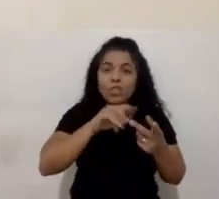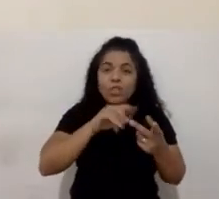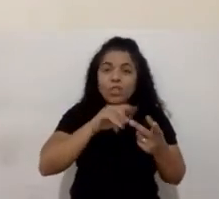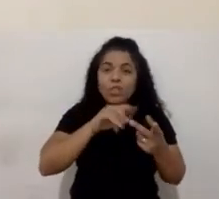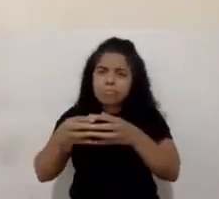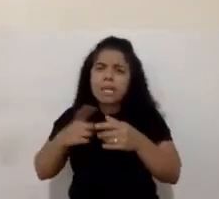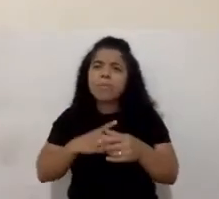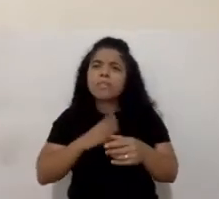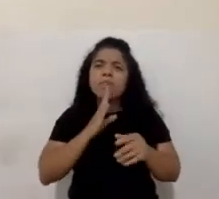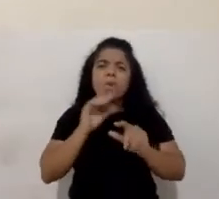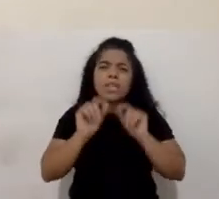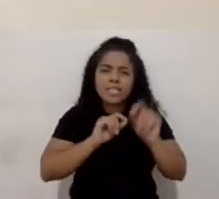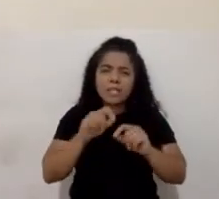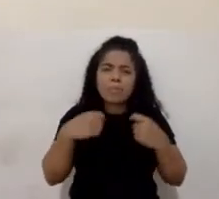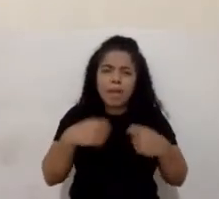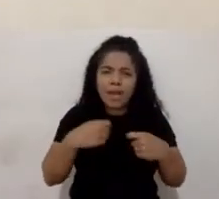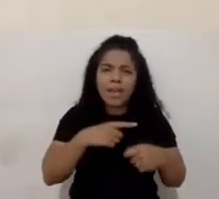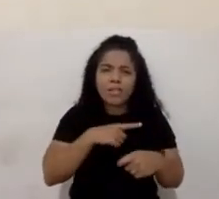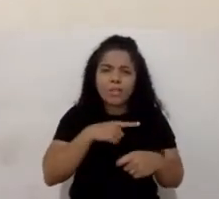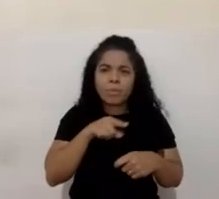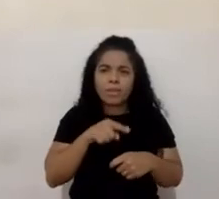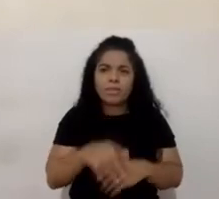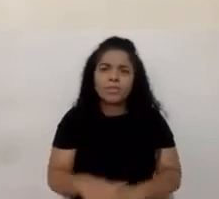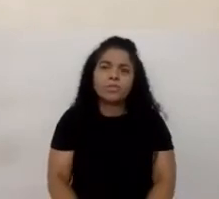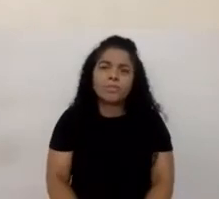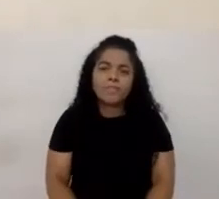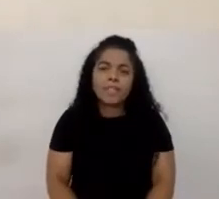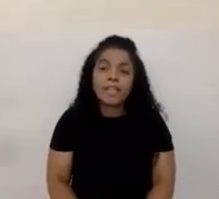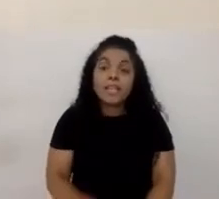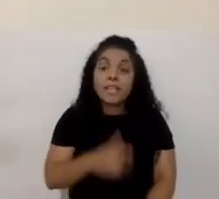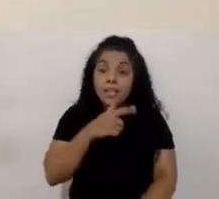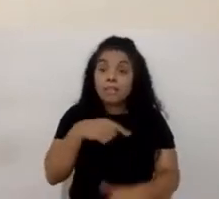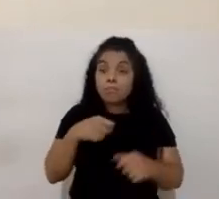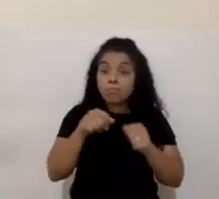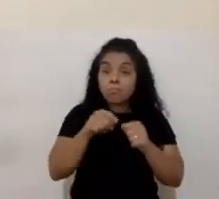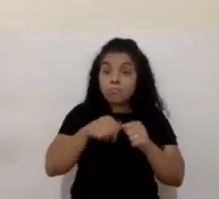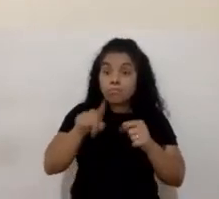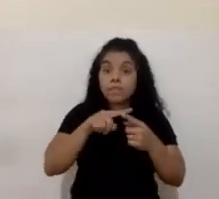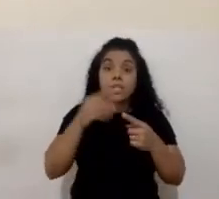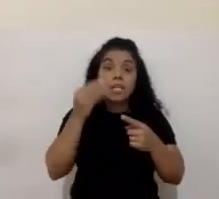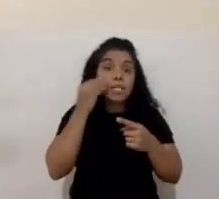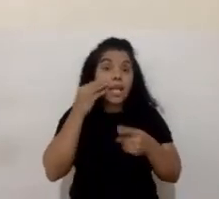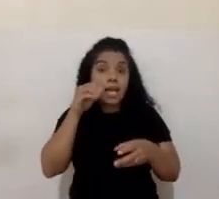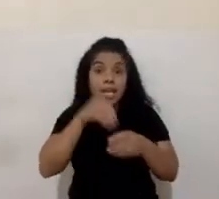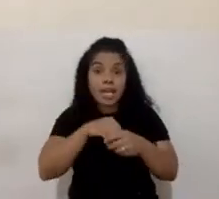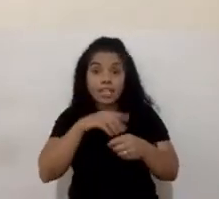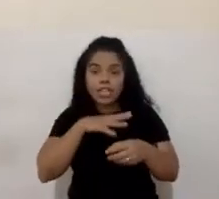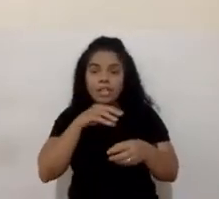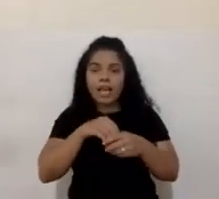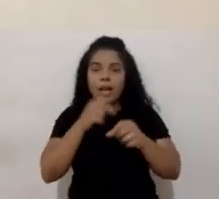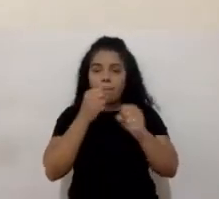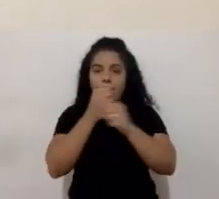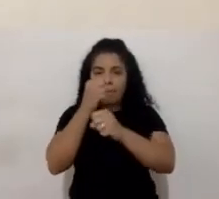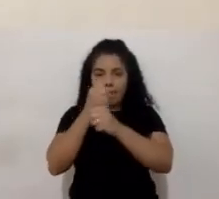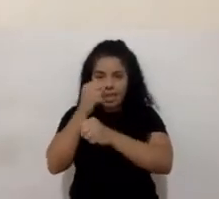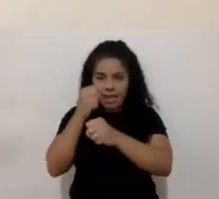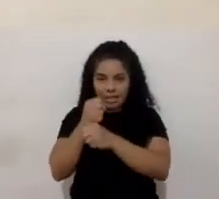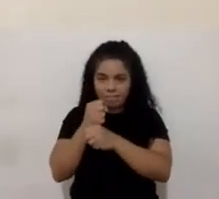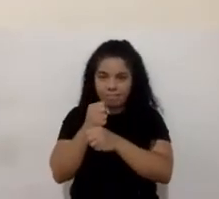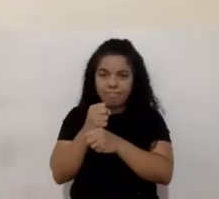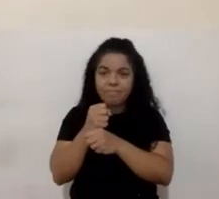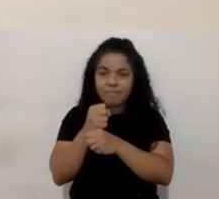should be running tests in their pipelines. And so people who are working on those kind of standards